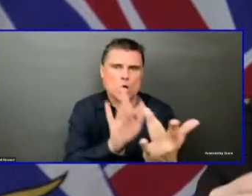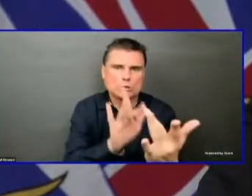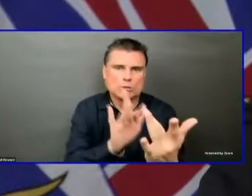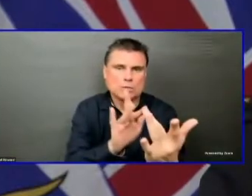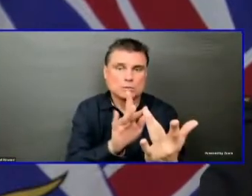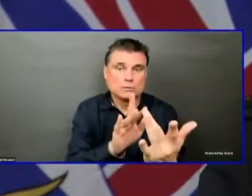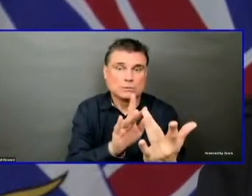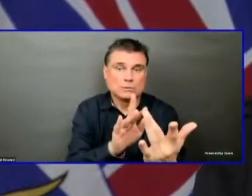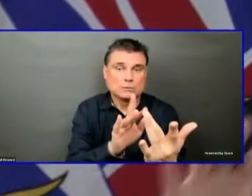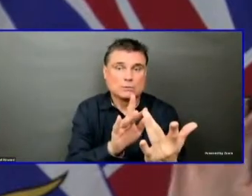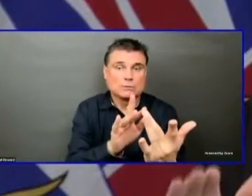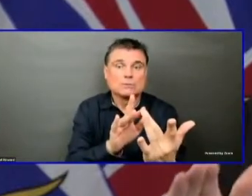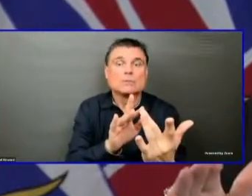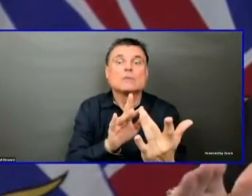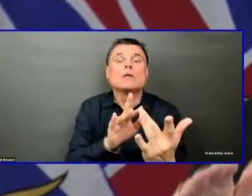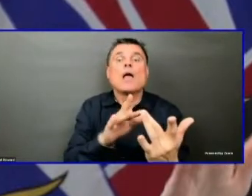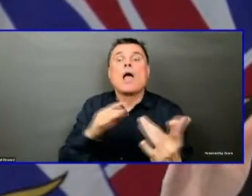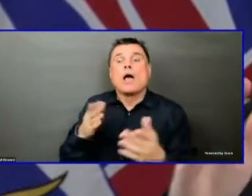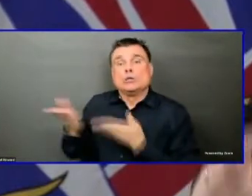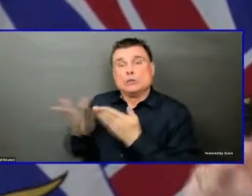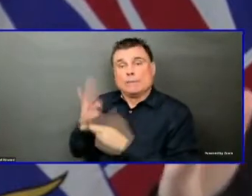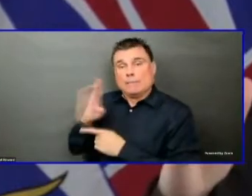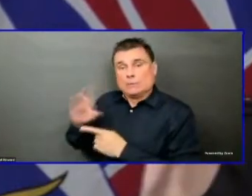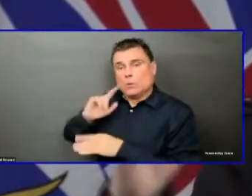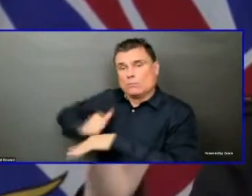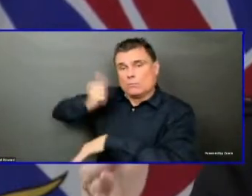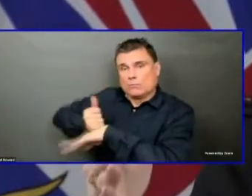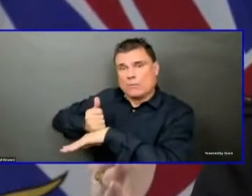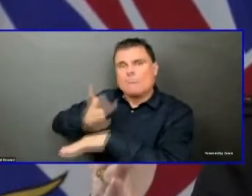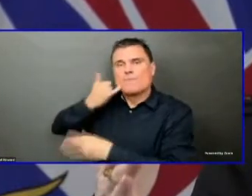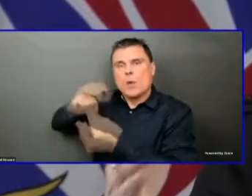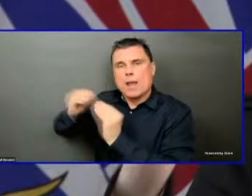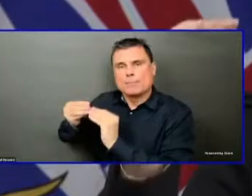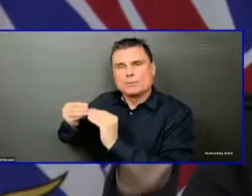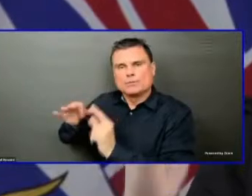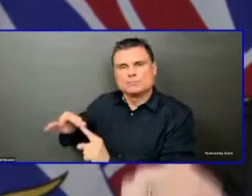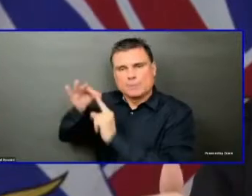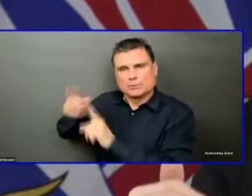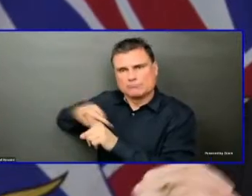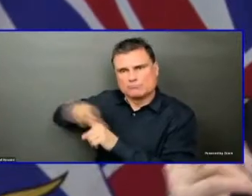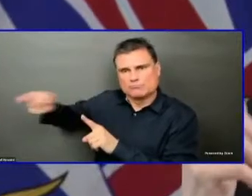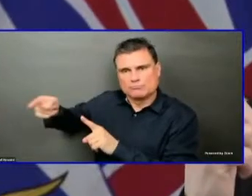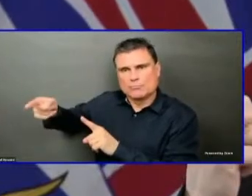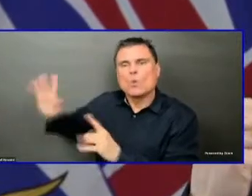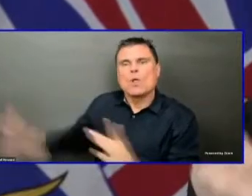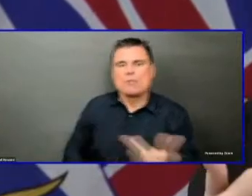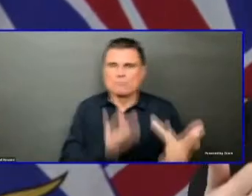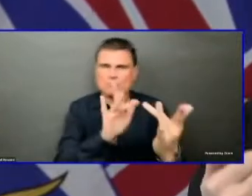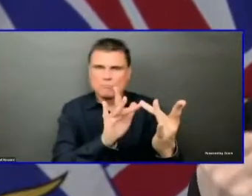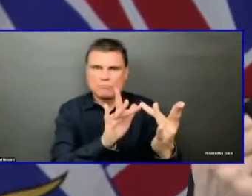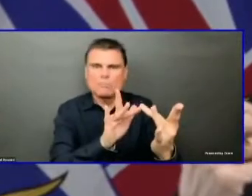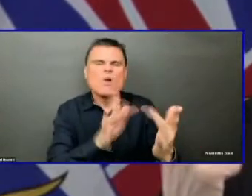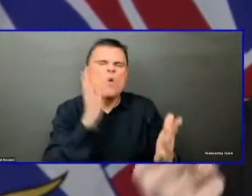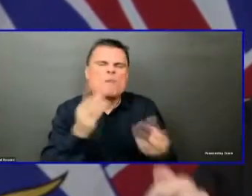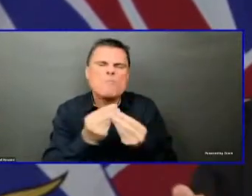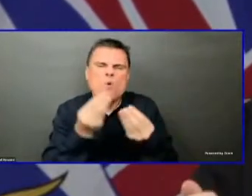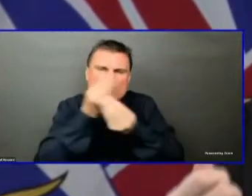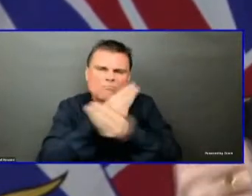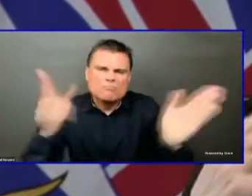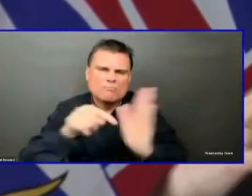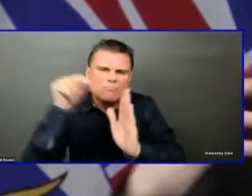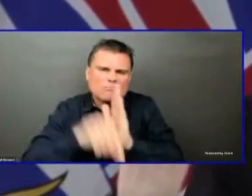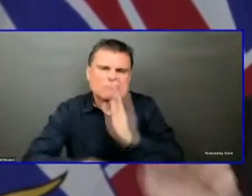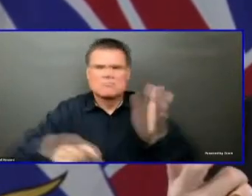more information in the coming weeks, probably the week after next, very detailed, so that individuals, their